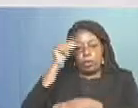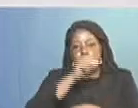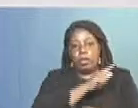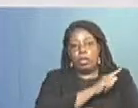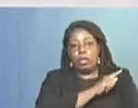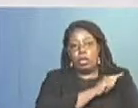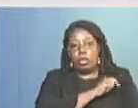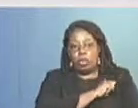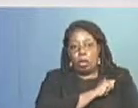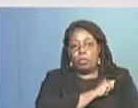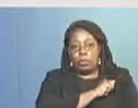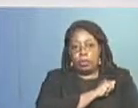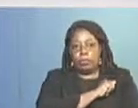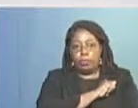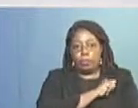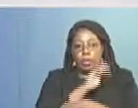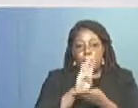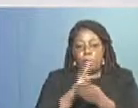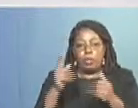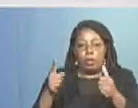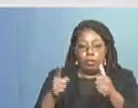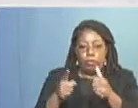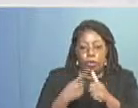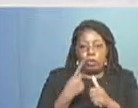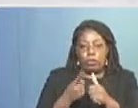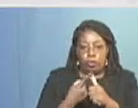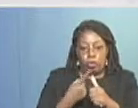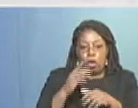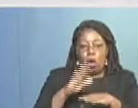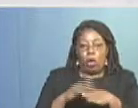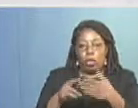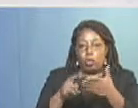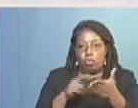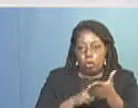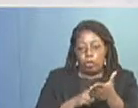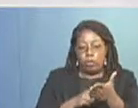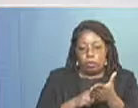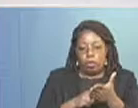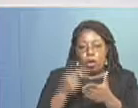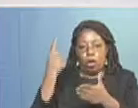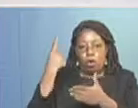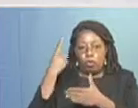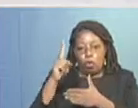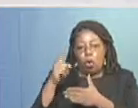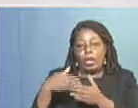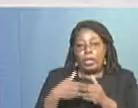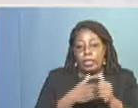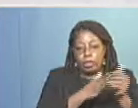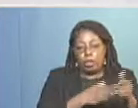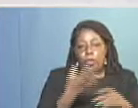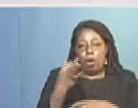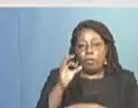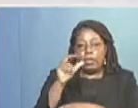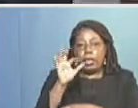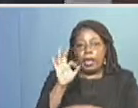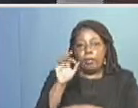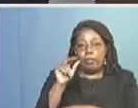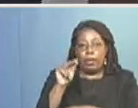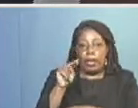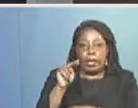Thompson, sealed the deal, becoming the first candidate on the register to vie for leadership of the Free National